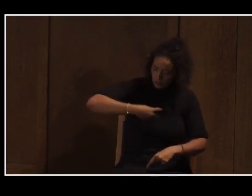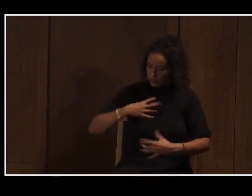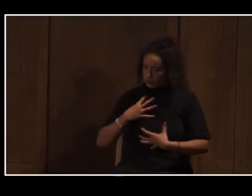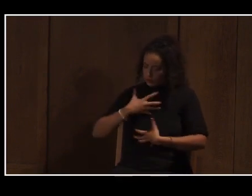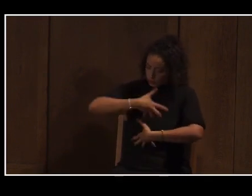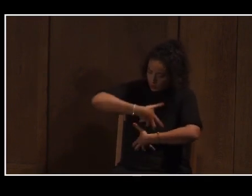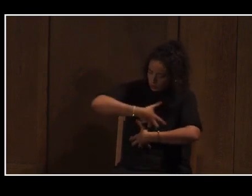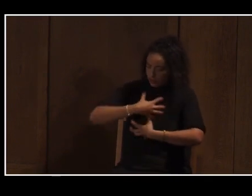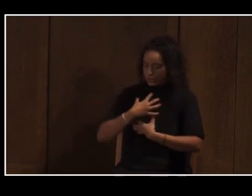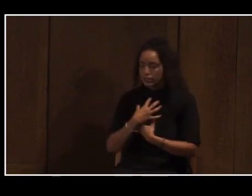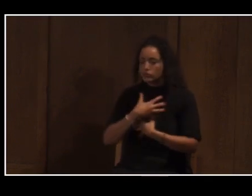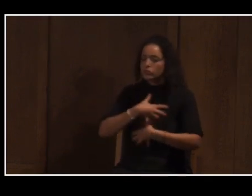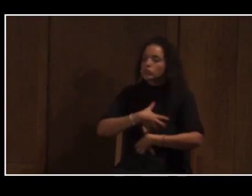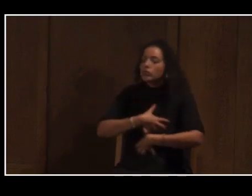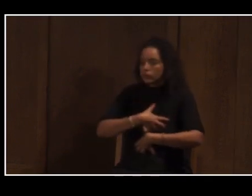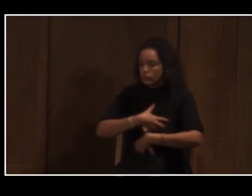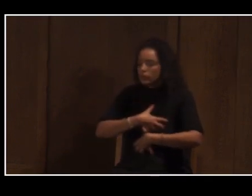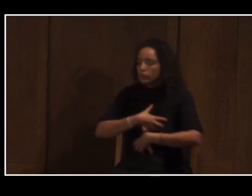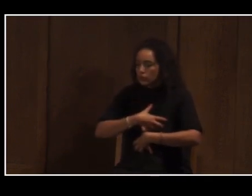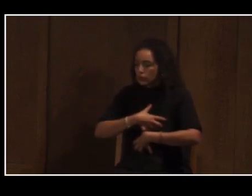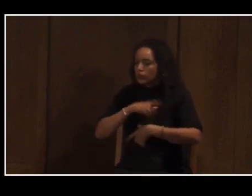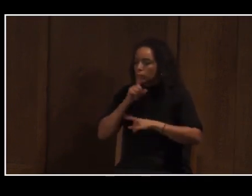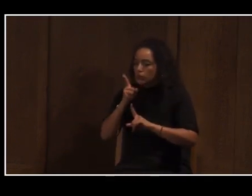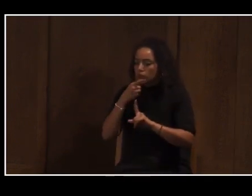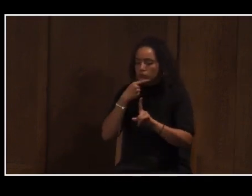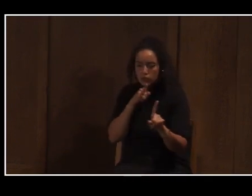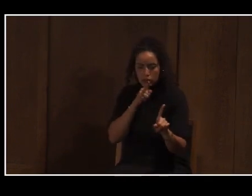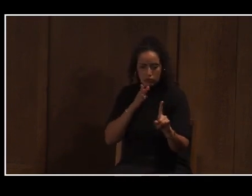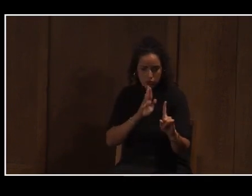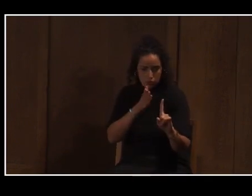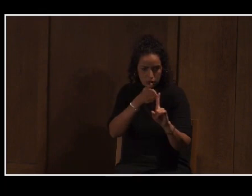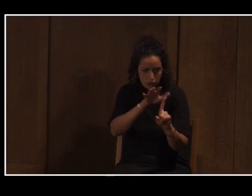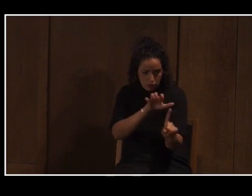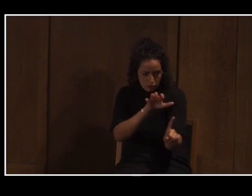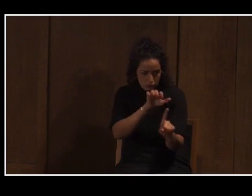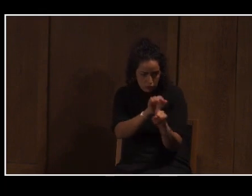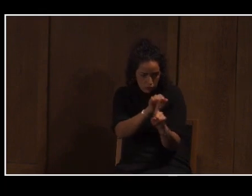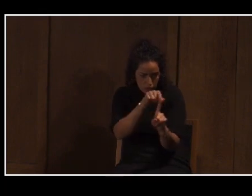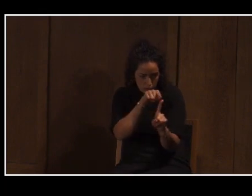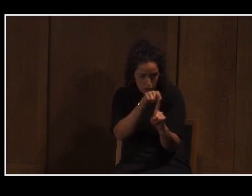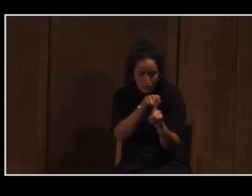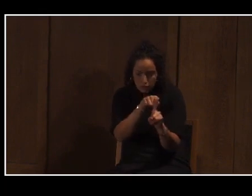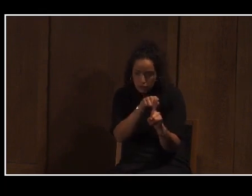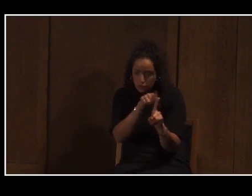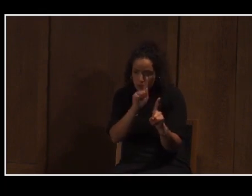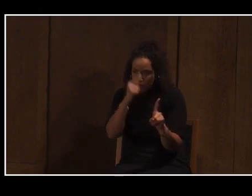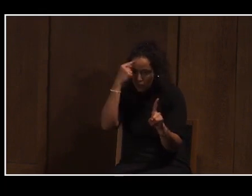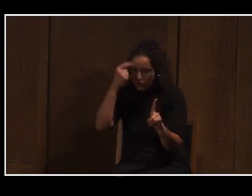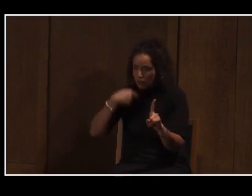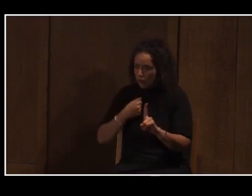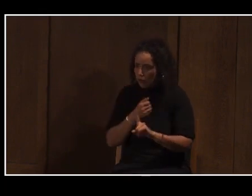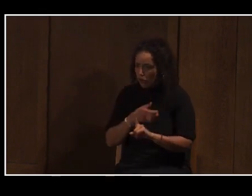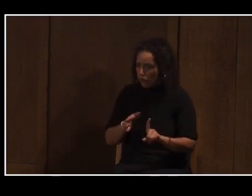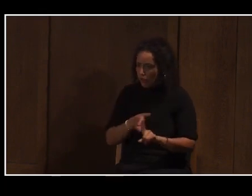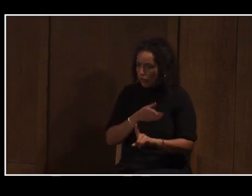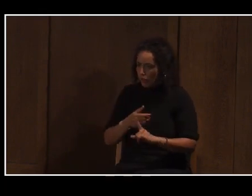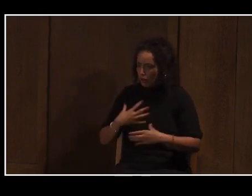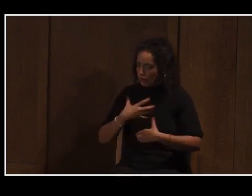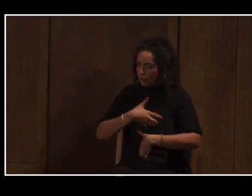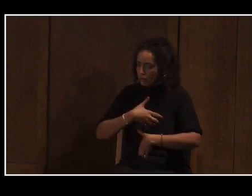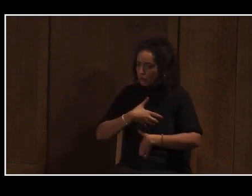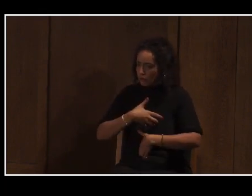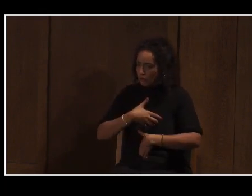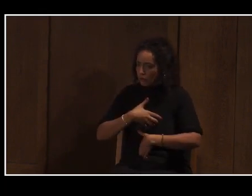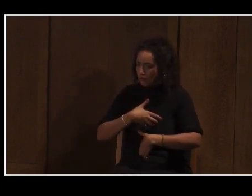if people don't know the codes that you're speaking to, it's often perceived as a deceitful thing. Yes. You know? They think you're not